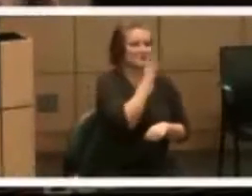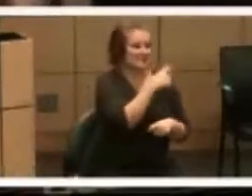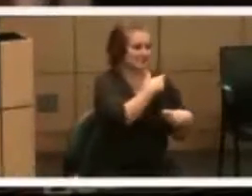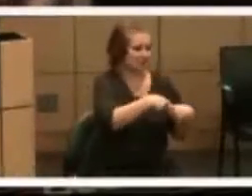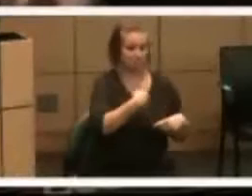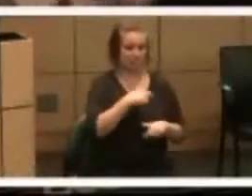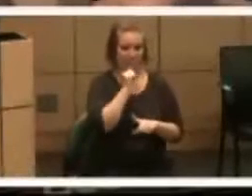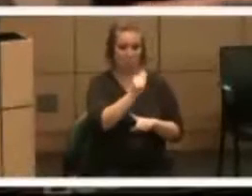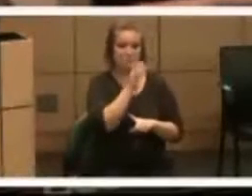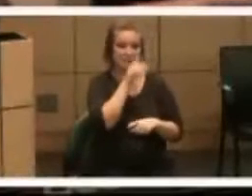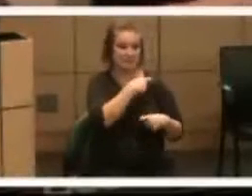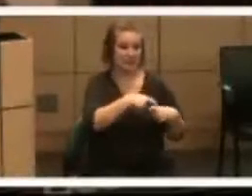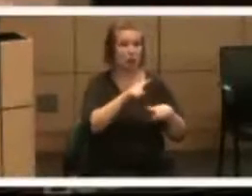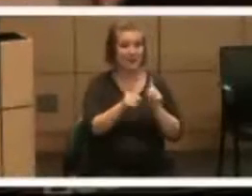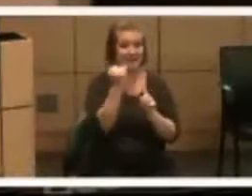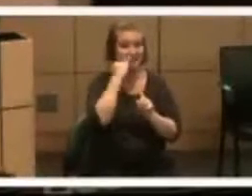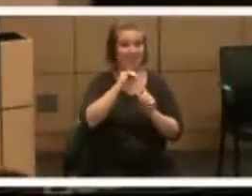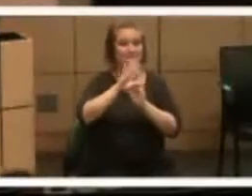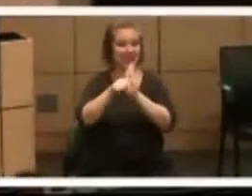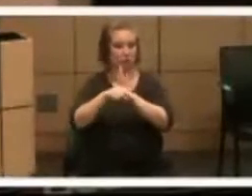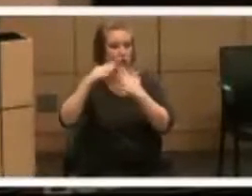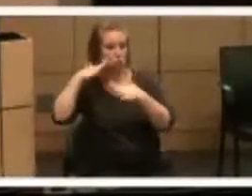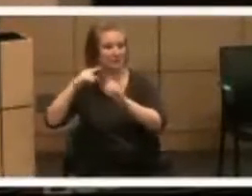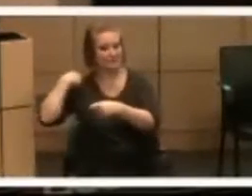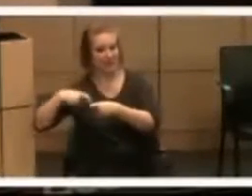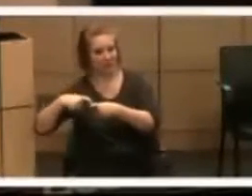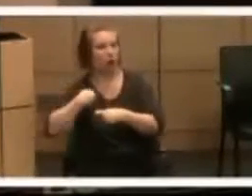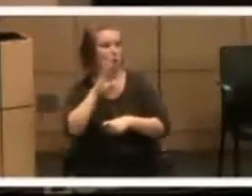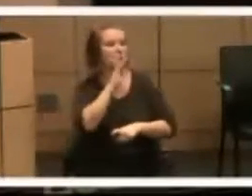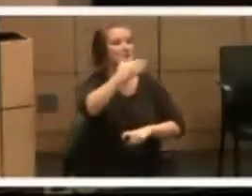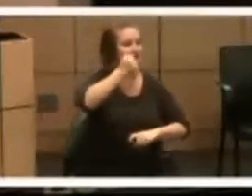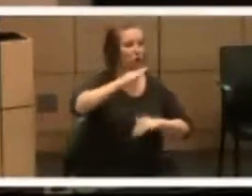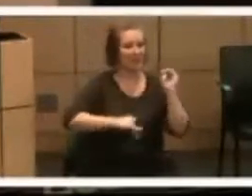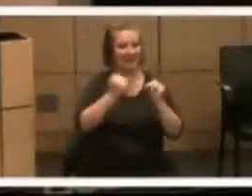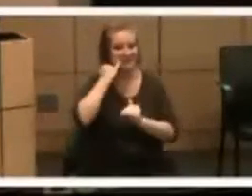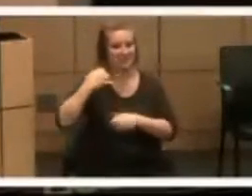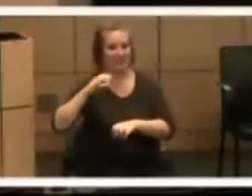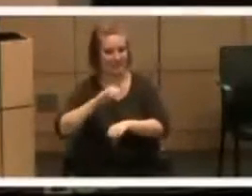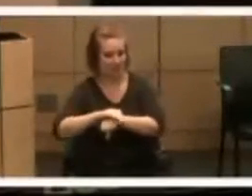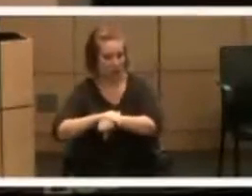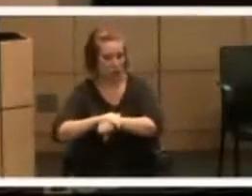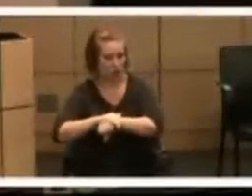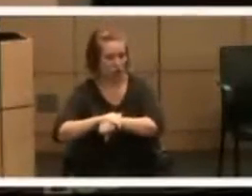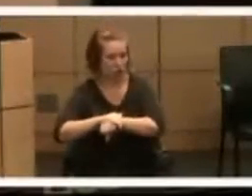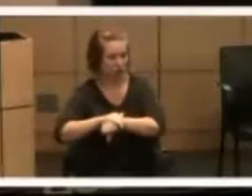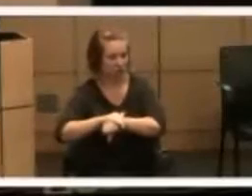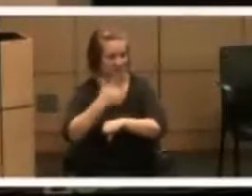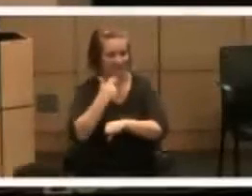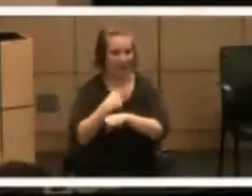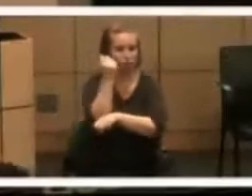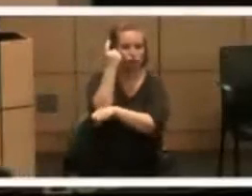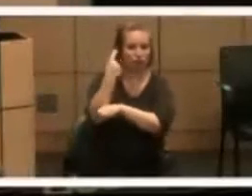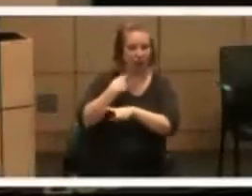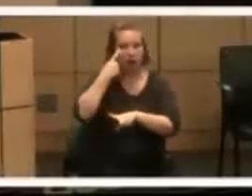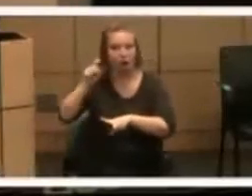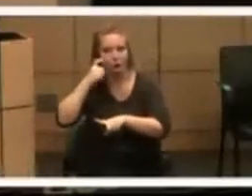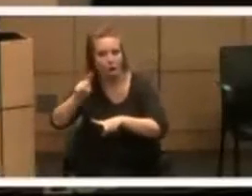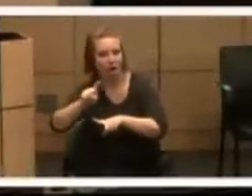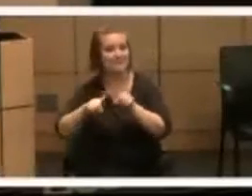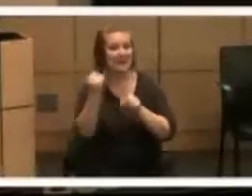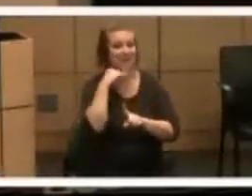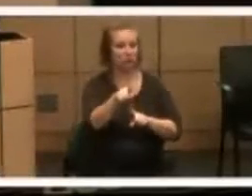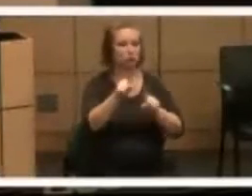if the competing background is Spanish, I'll do better than if the competing background's English. And that's clearly an experience-driven effect. But if you test